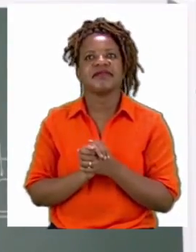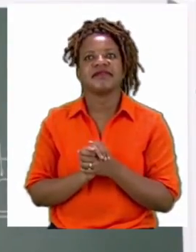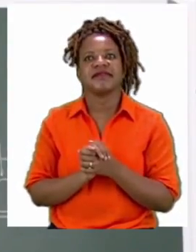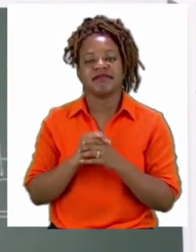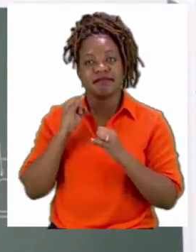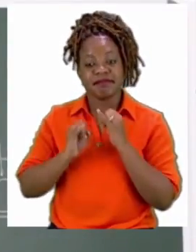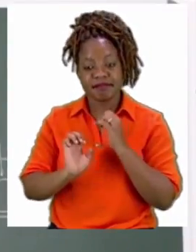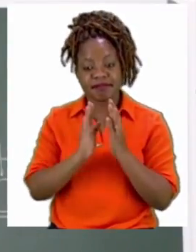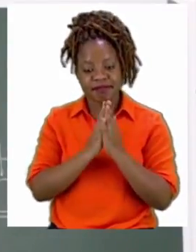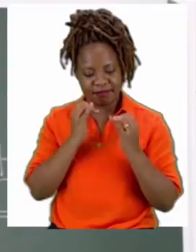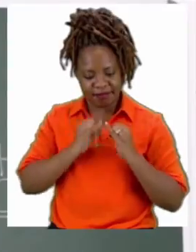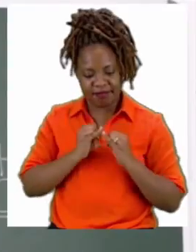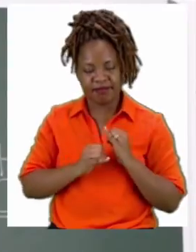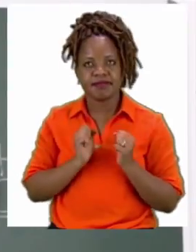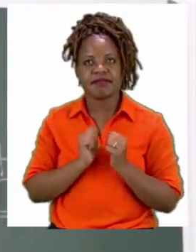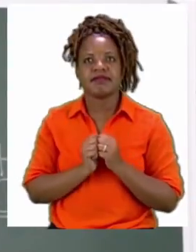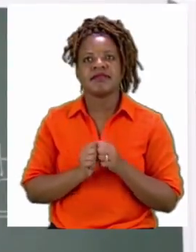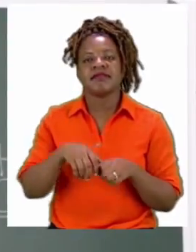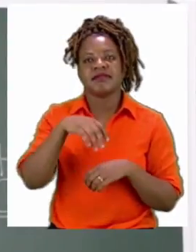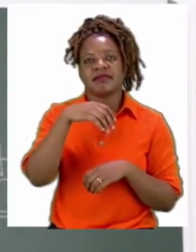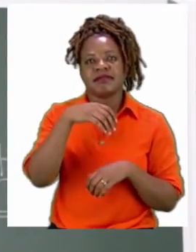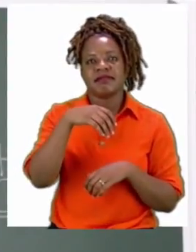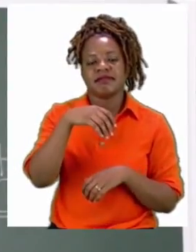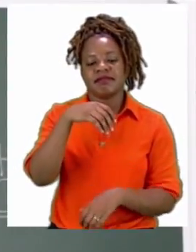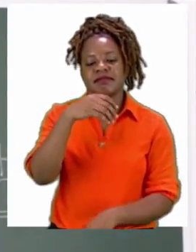book says